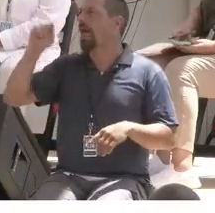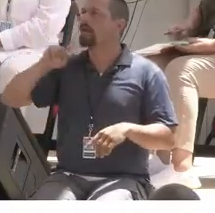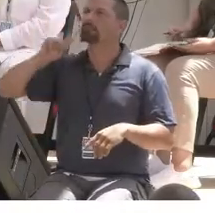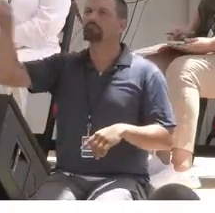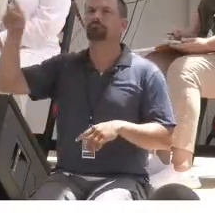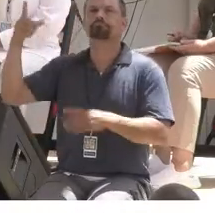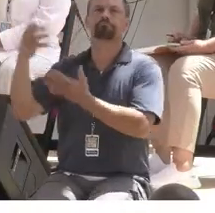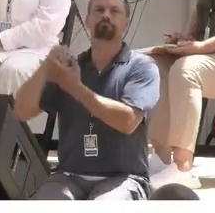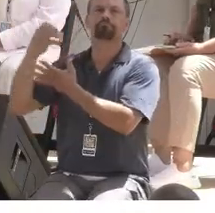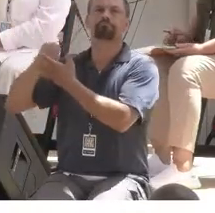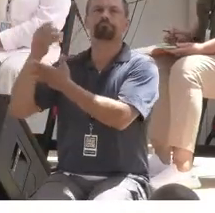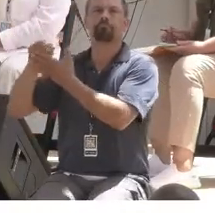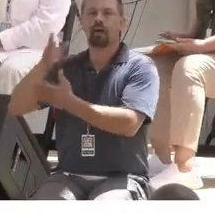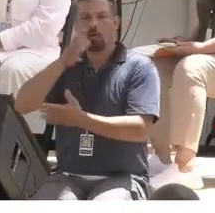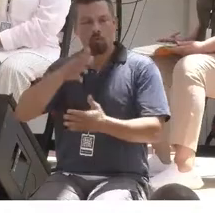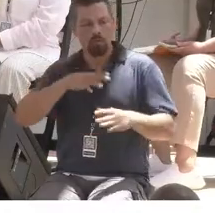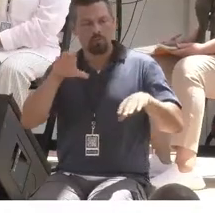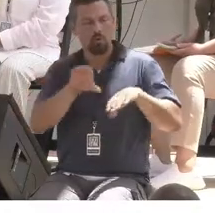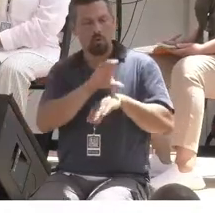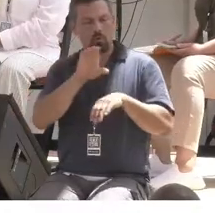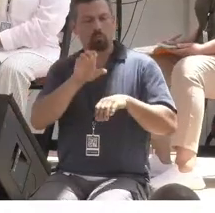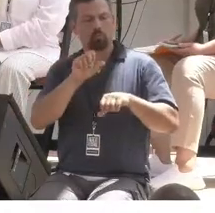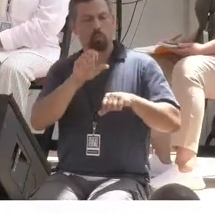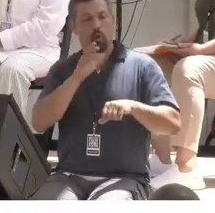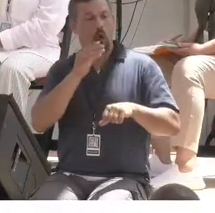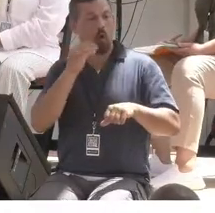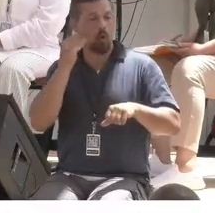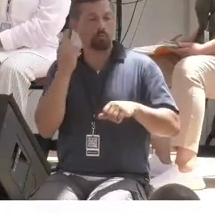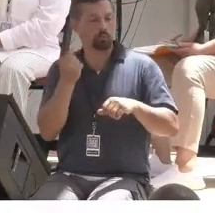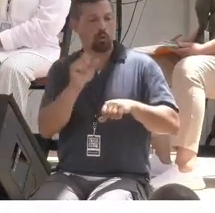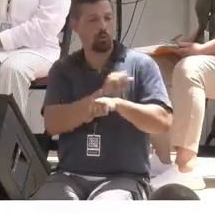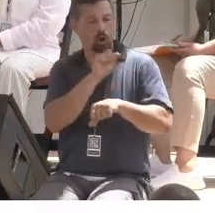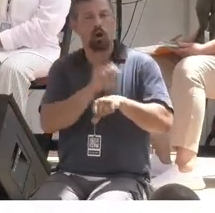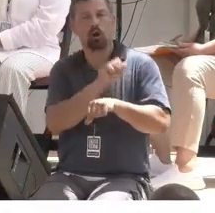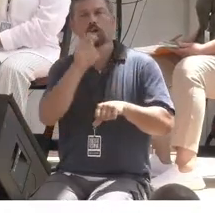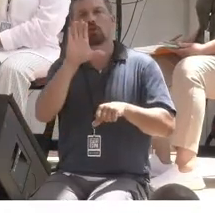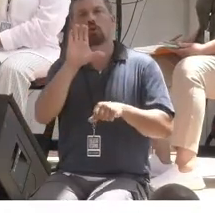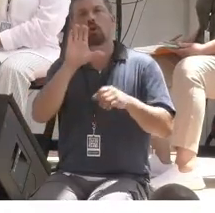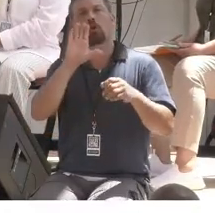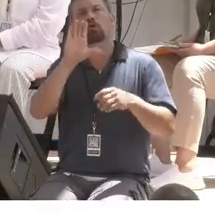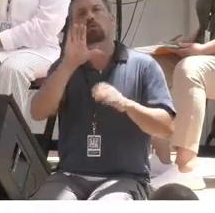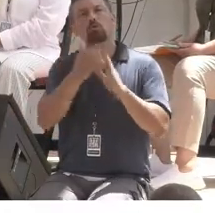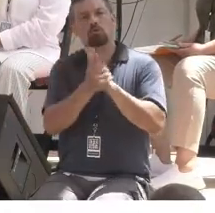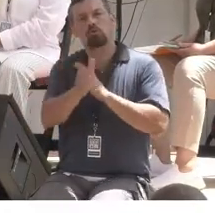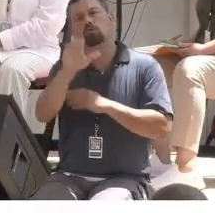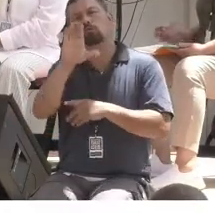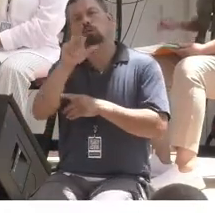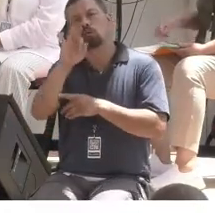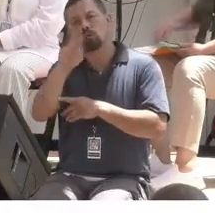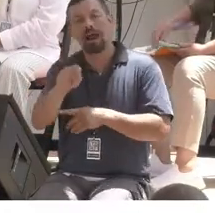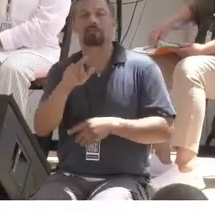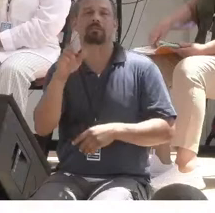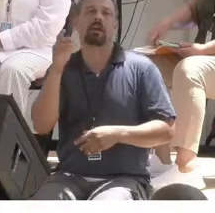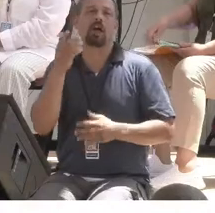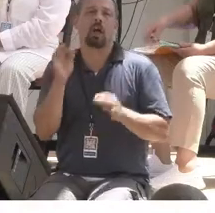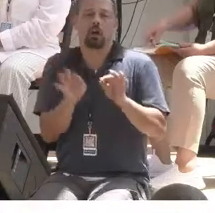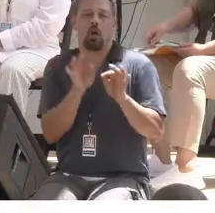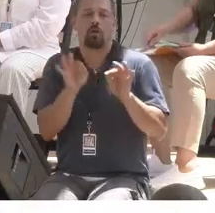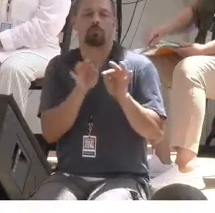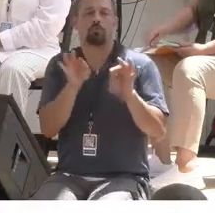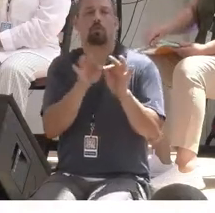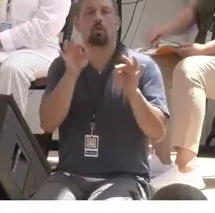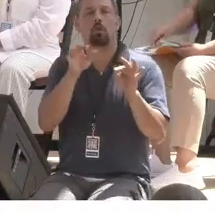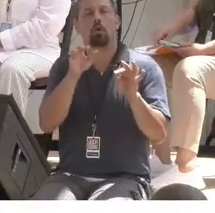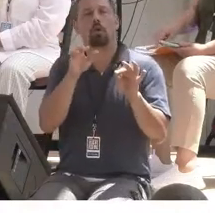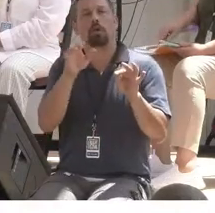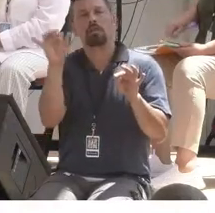breadwinner. These women would be working on crafts at home, or it has different reason, different meanings to them. In carpet weaving, women have better hands, nimble hands, and they